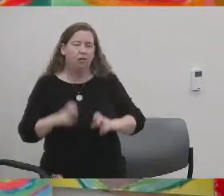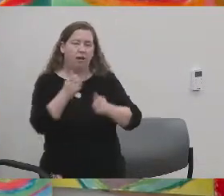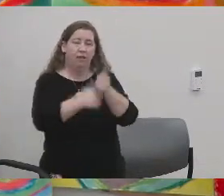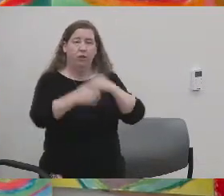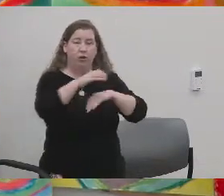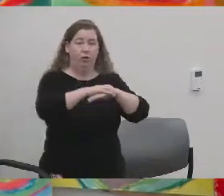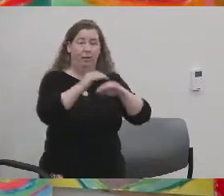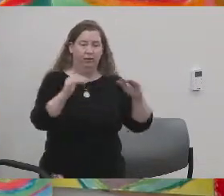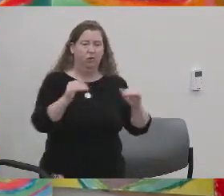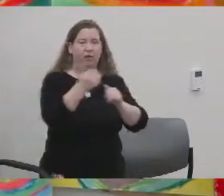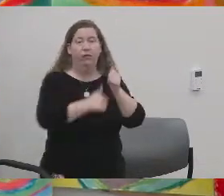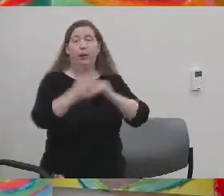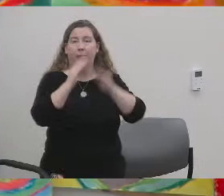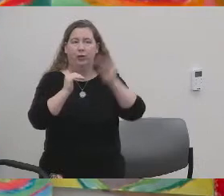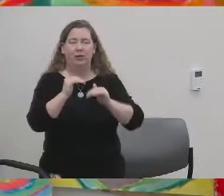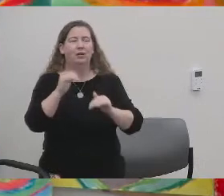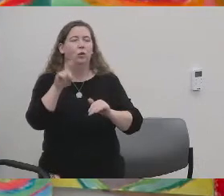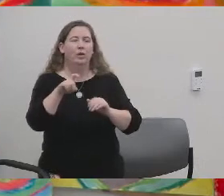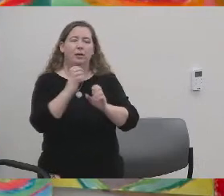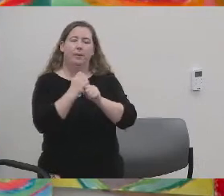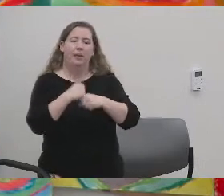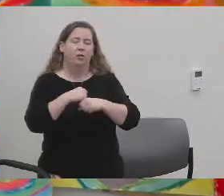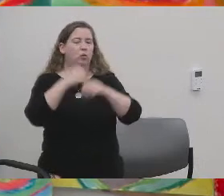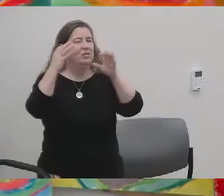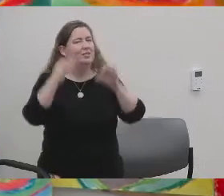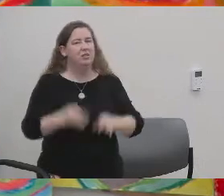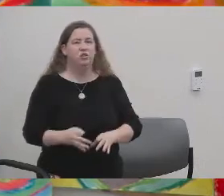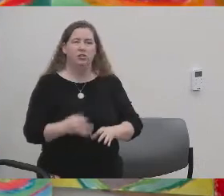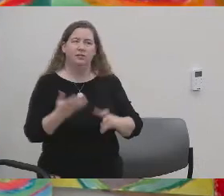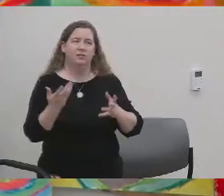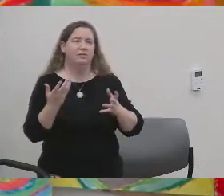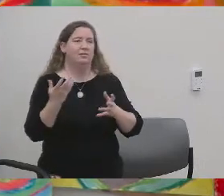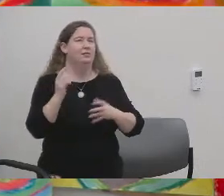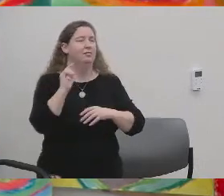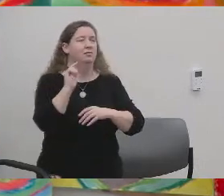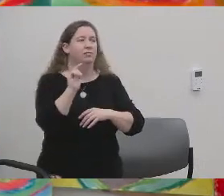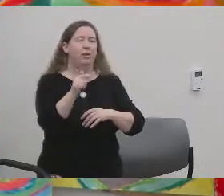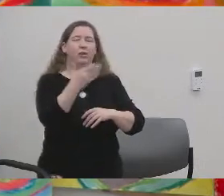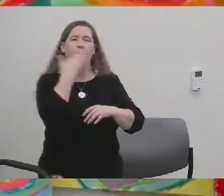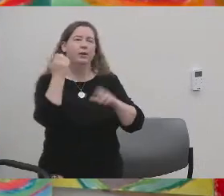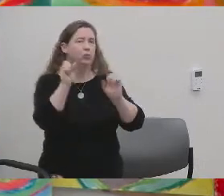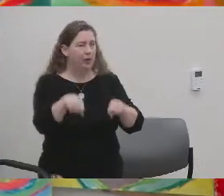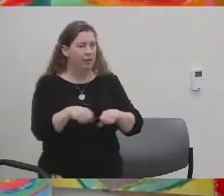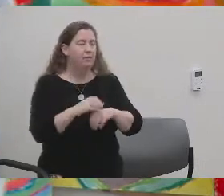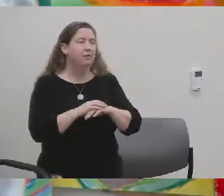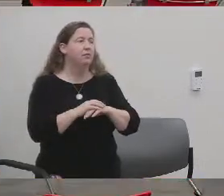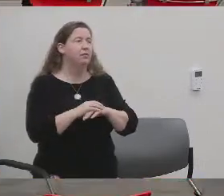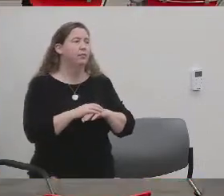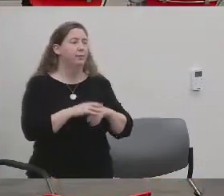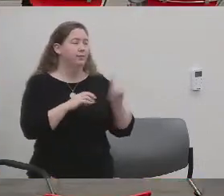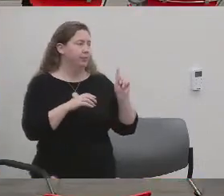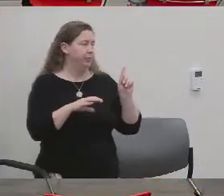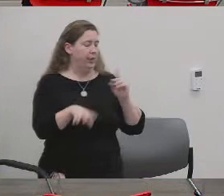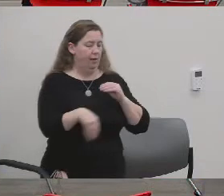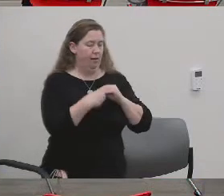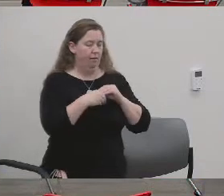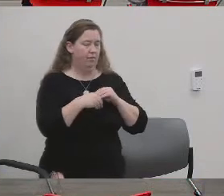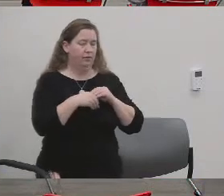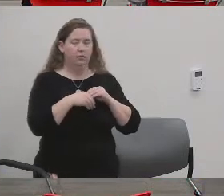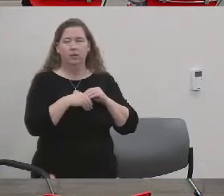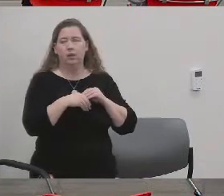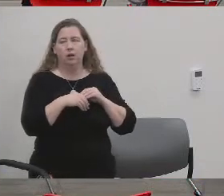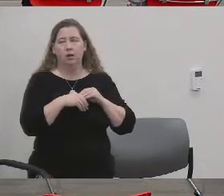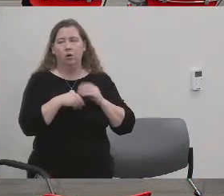those decisions the best that we can for all of those pieces. So to that, what Dr. Dunn is saying, what is